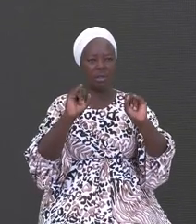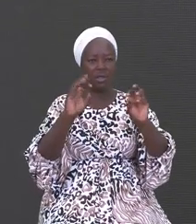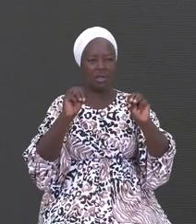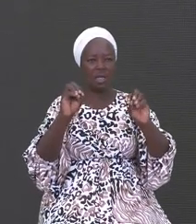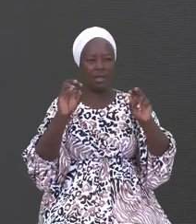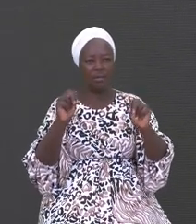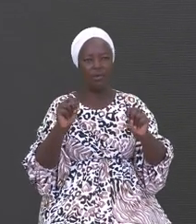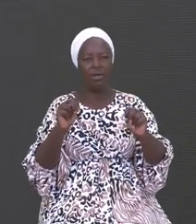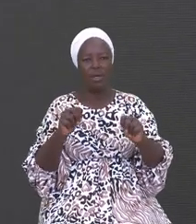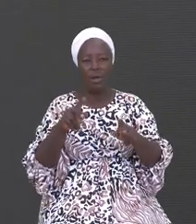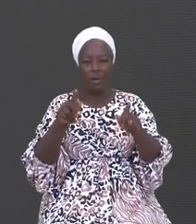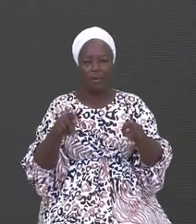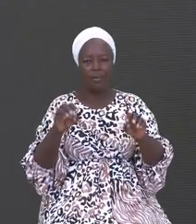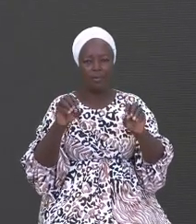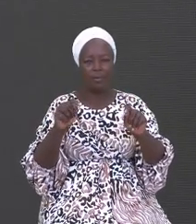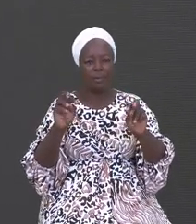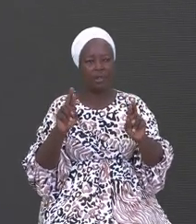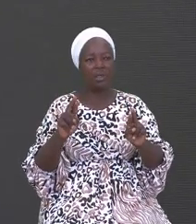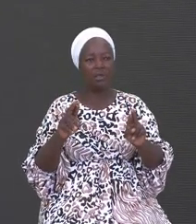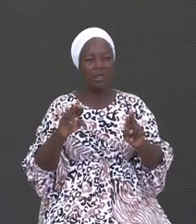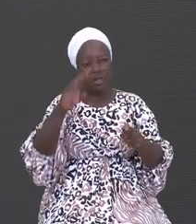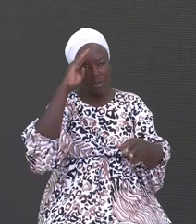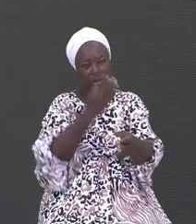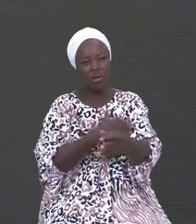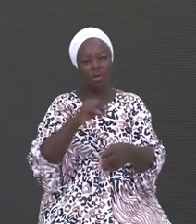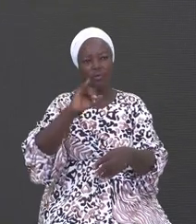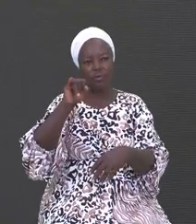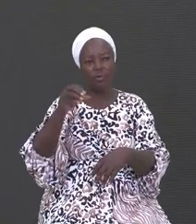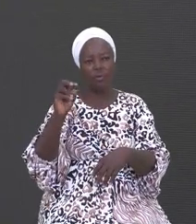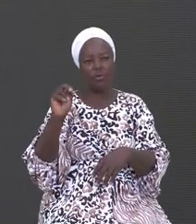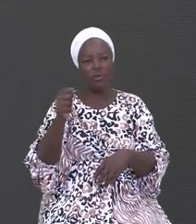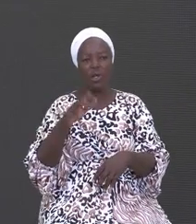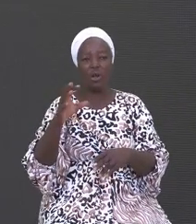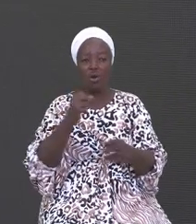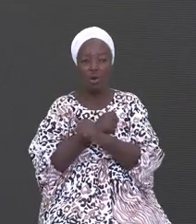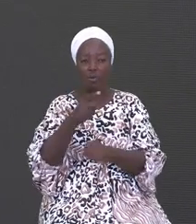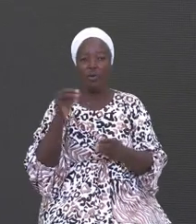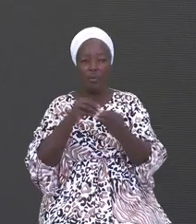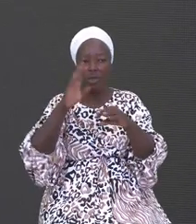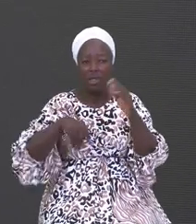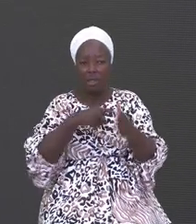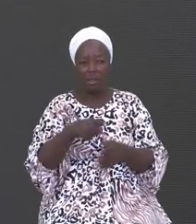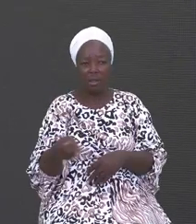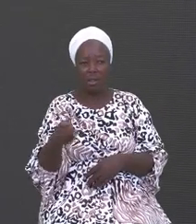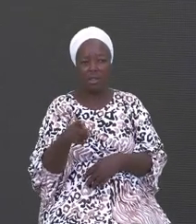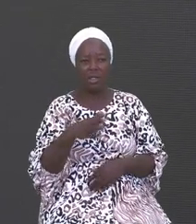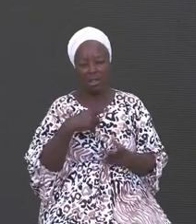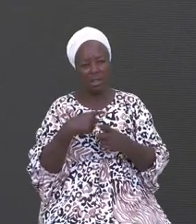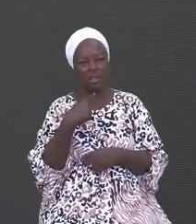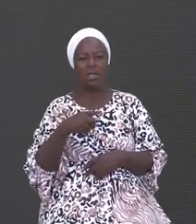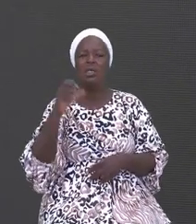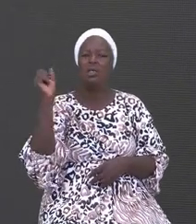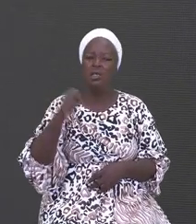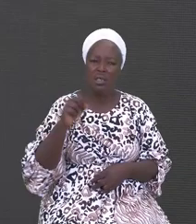of Jonas, lovest thou me more than these? And he said unto him, yea, Lord,